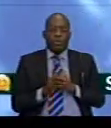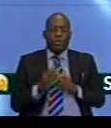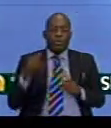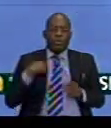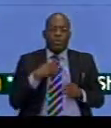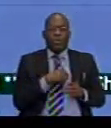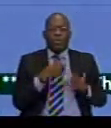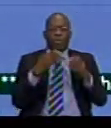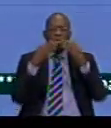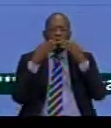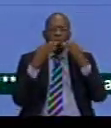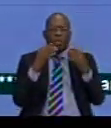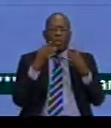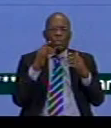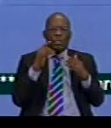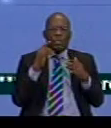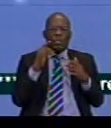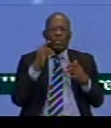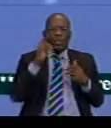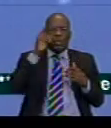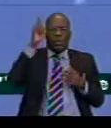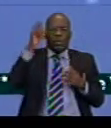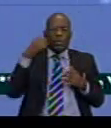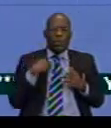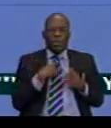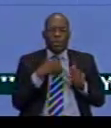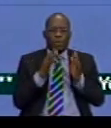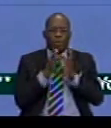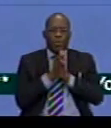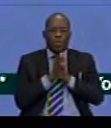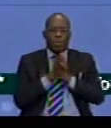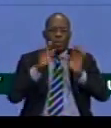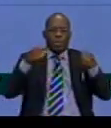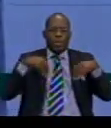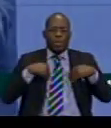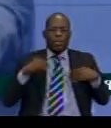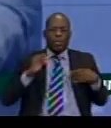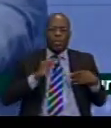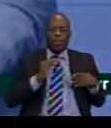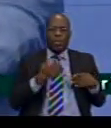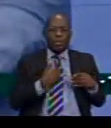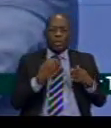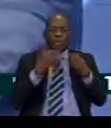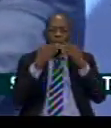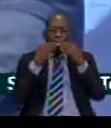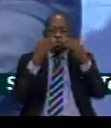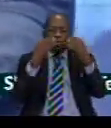We pray you receive our tongues in Jesus' name.